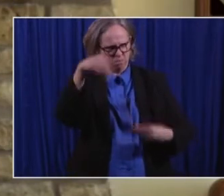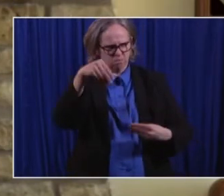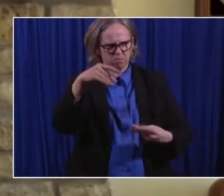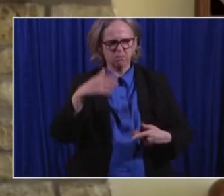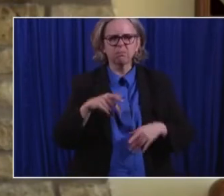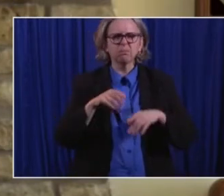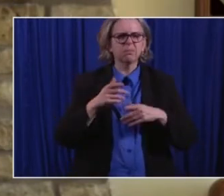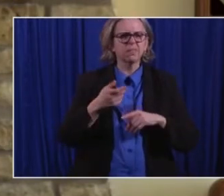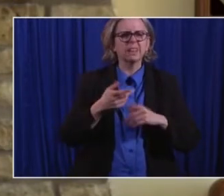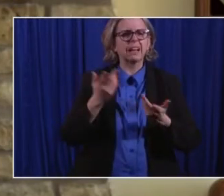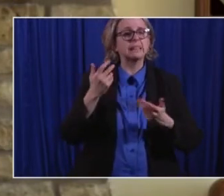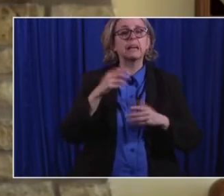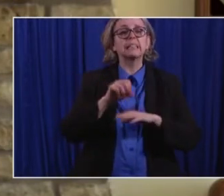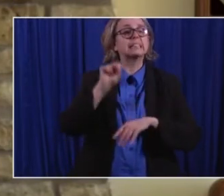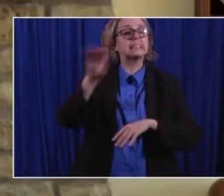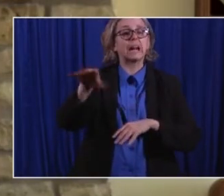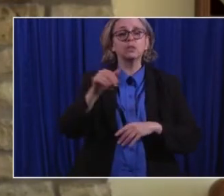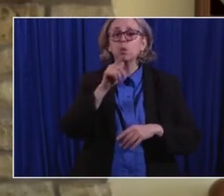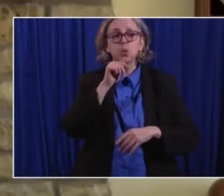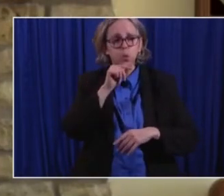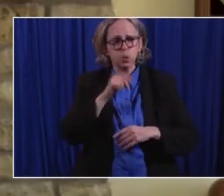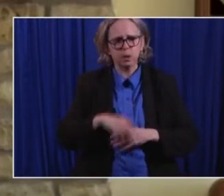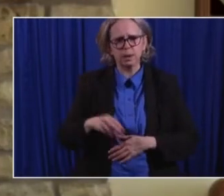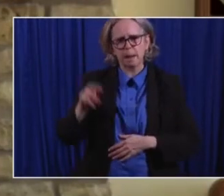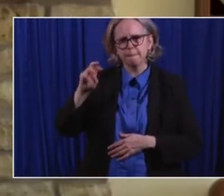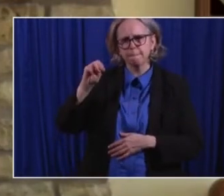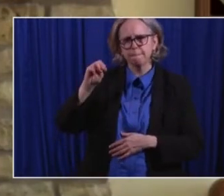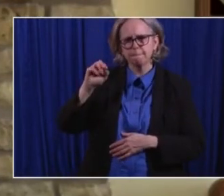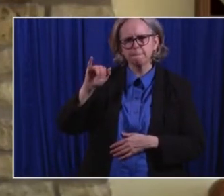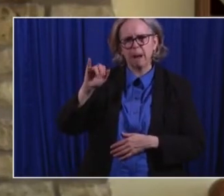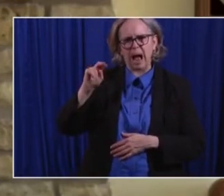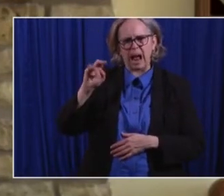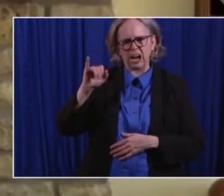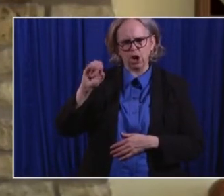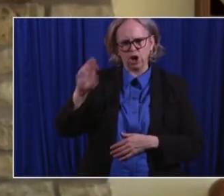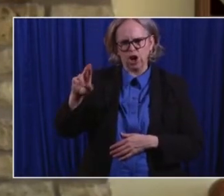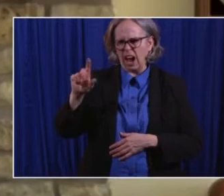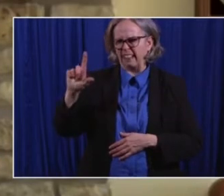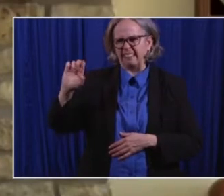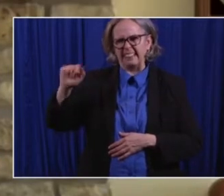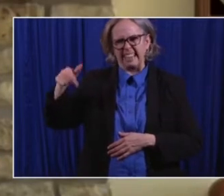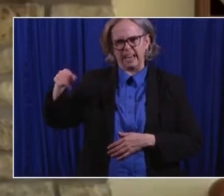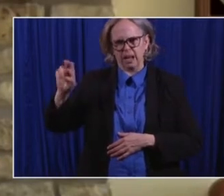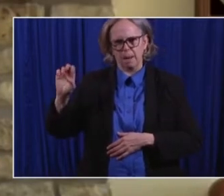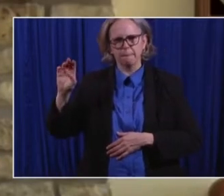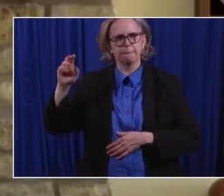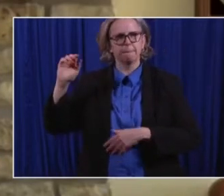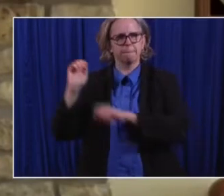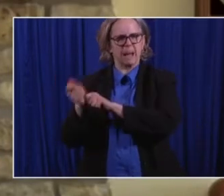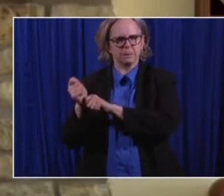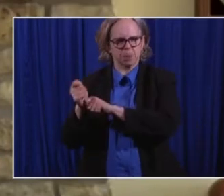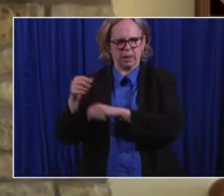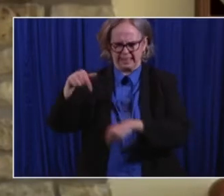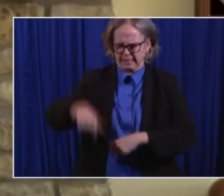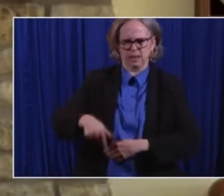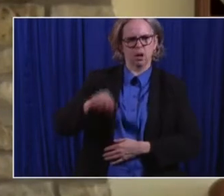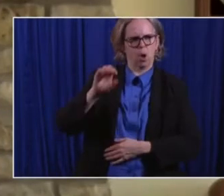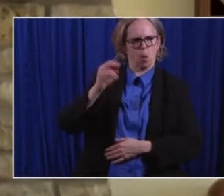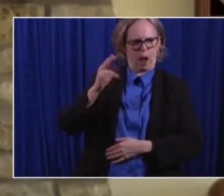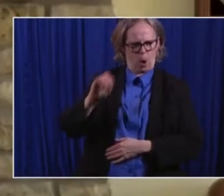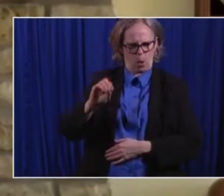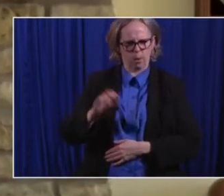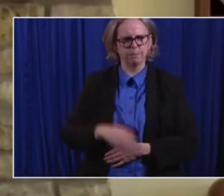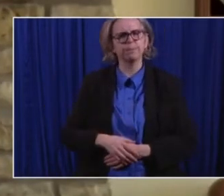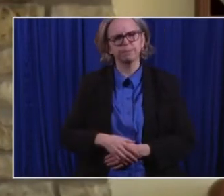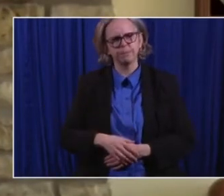baseball teams in Ohio. But the reason I'm reading it is the basic principles apply. We can